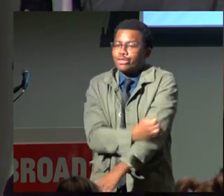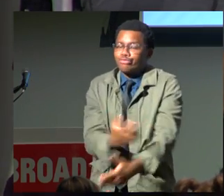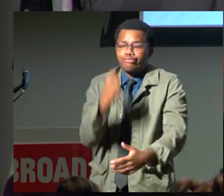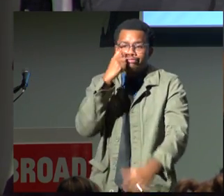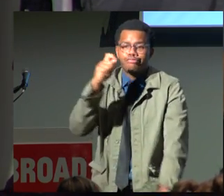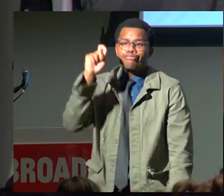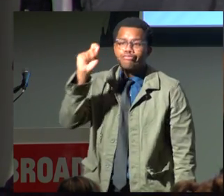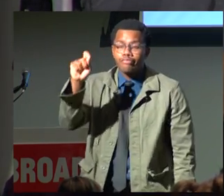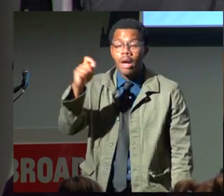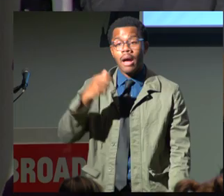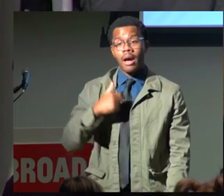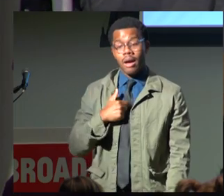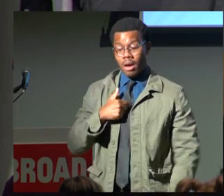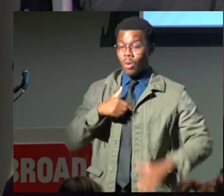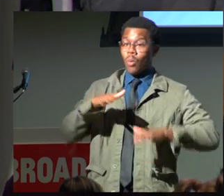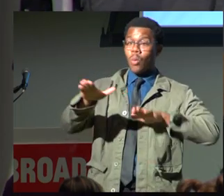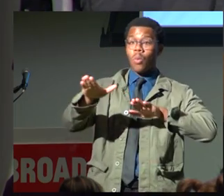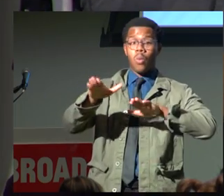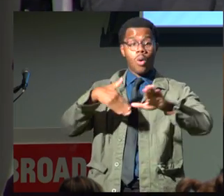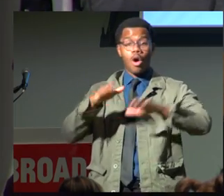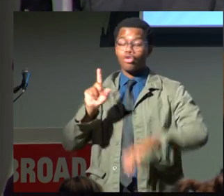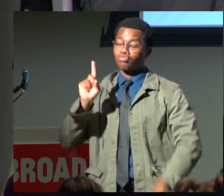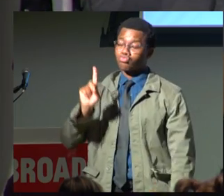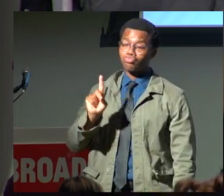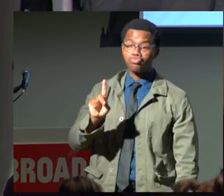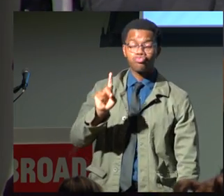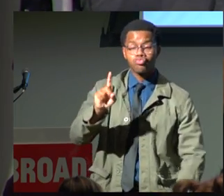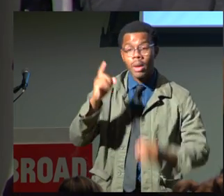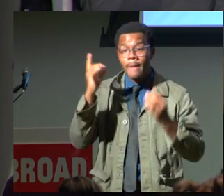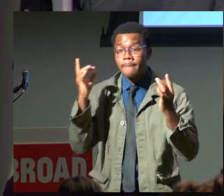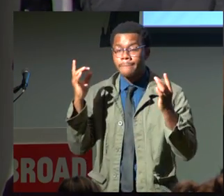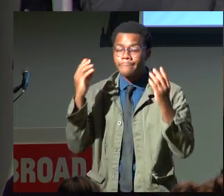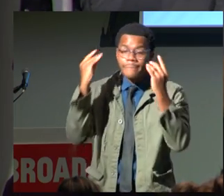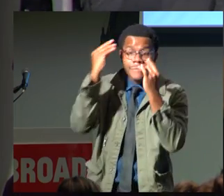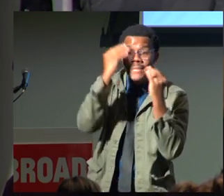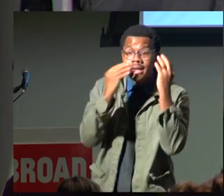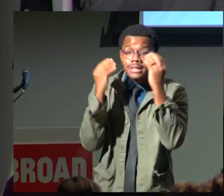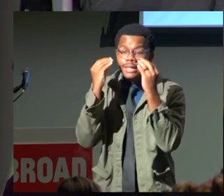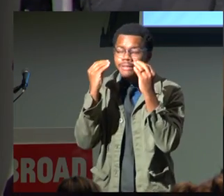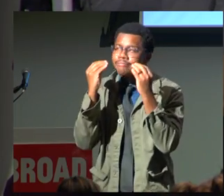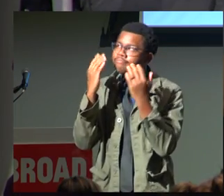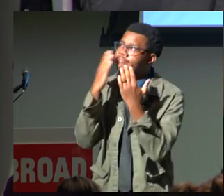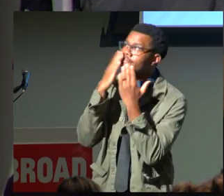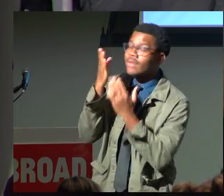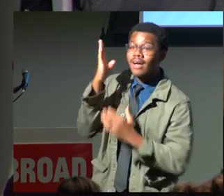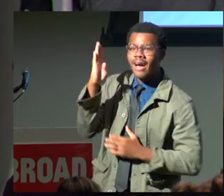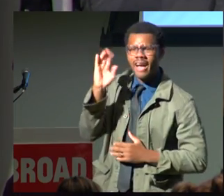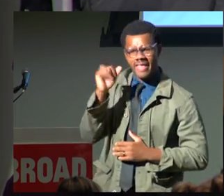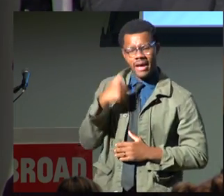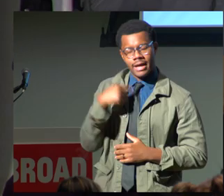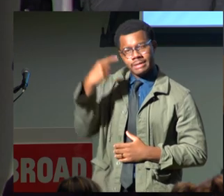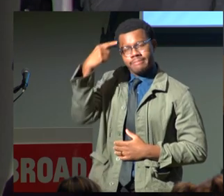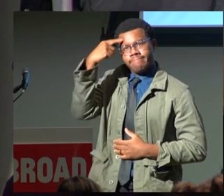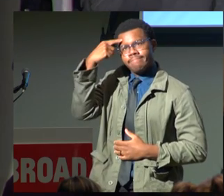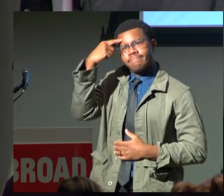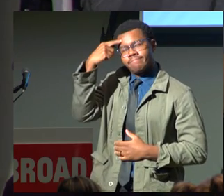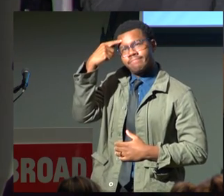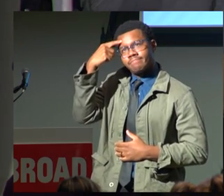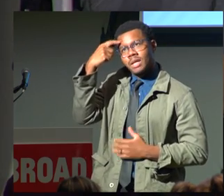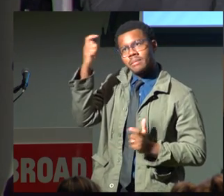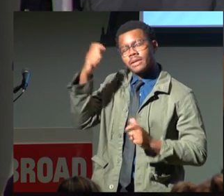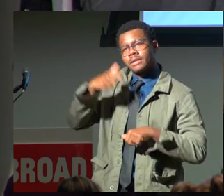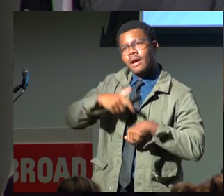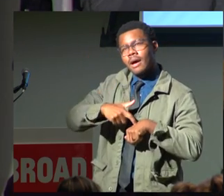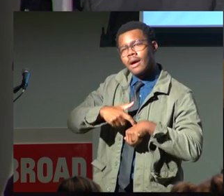and meditate and give thanks to God, that's what I think about. And that's what keeps me balanced